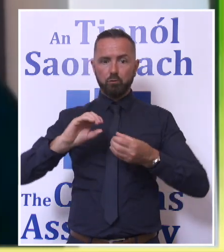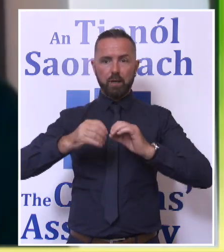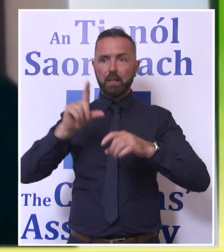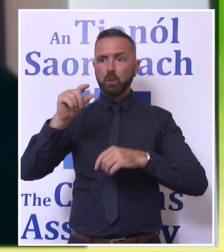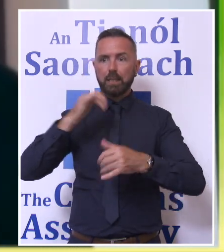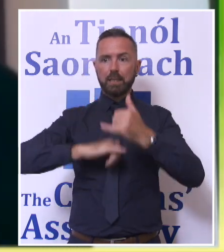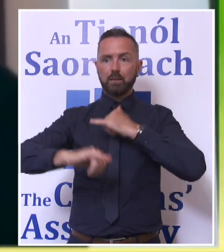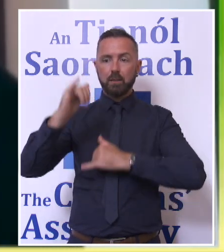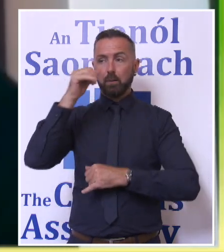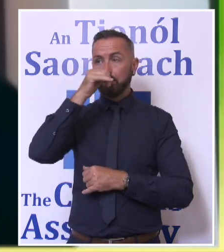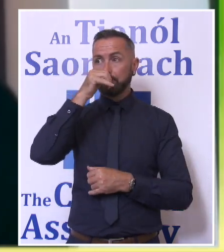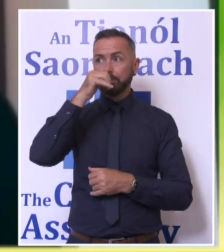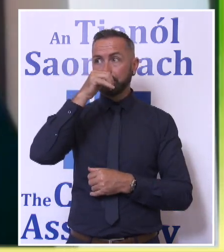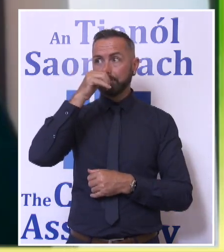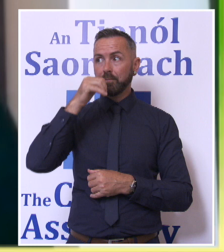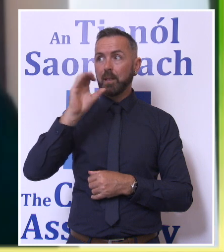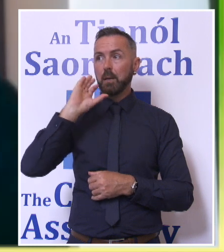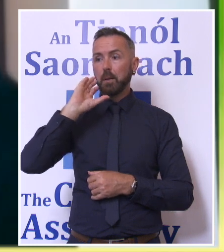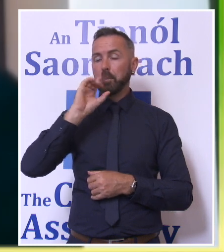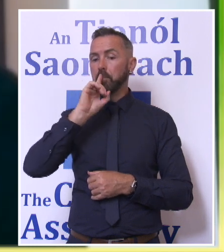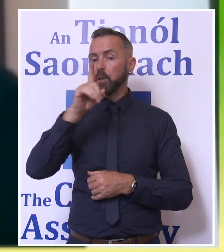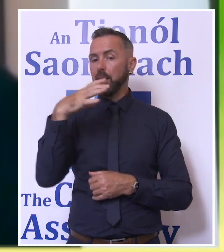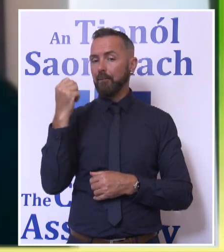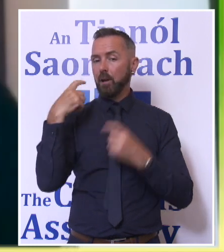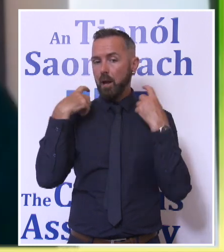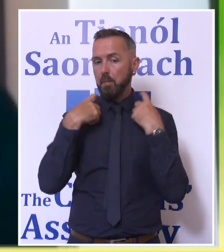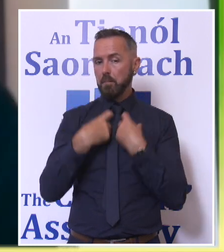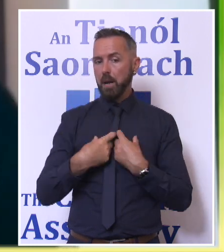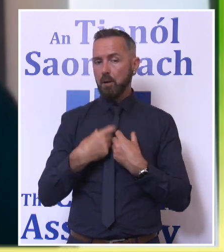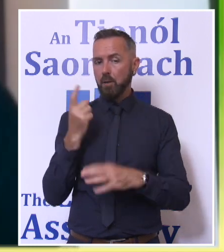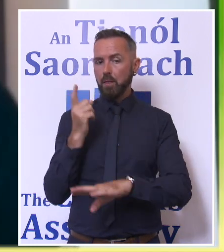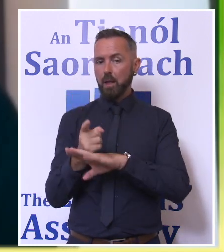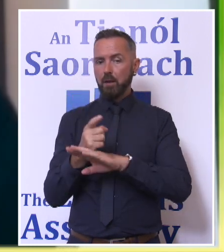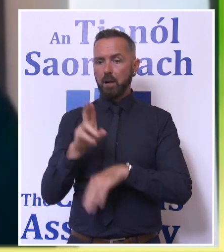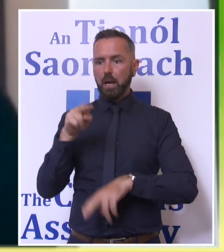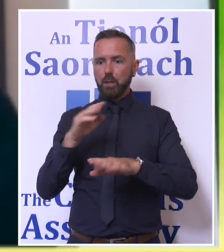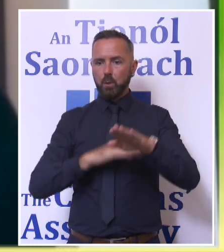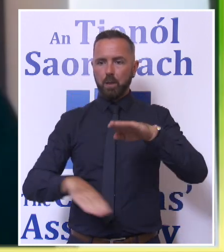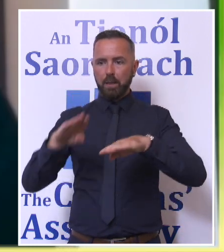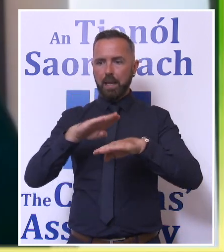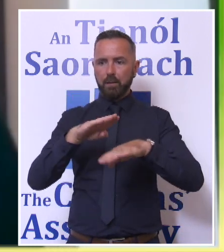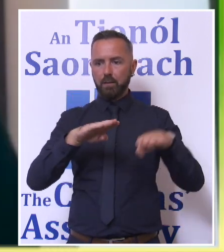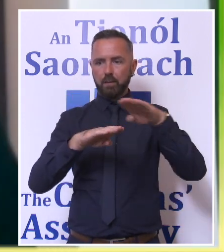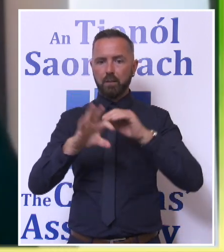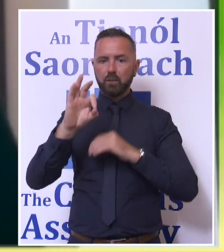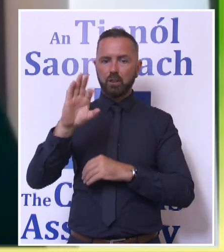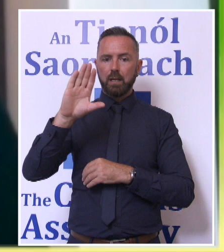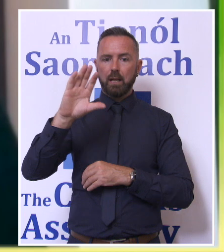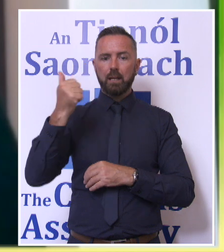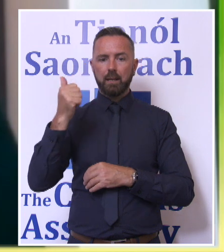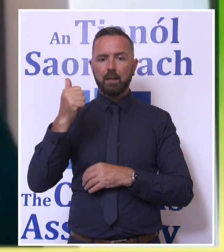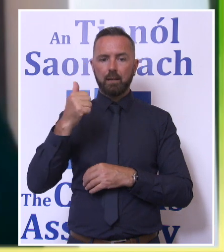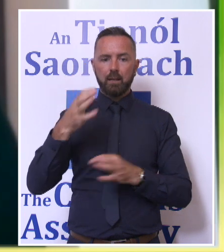a model that's worked. But you've got a mayor there, and a new layer was created, the GLA, the Greater